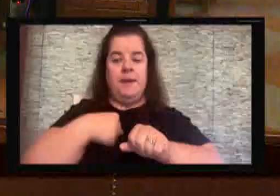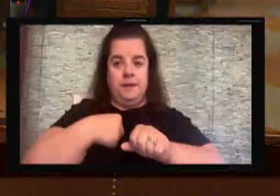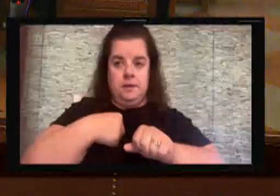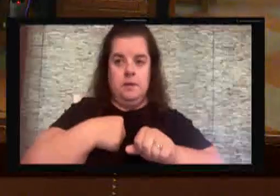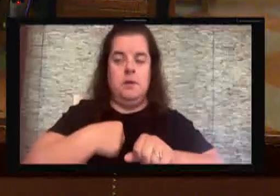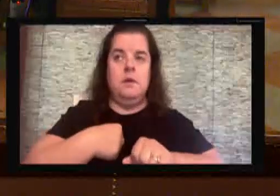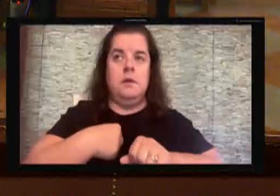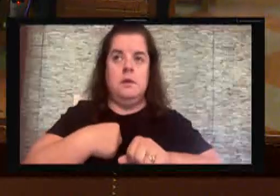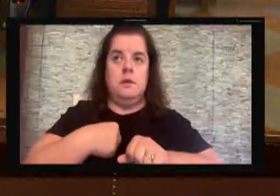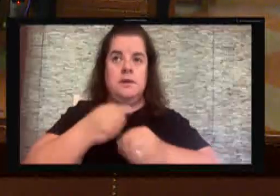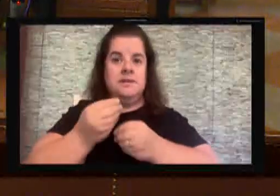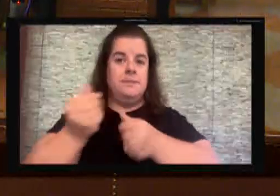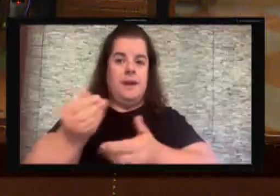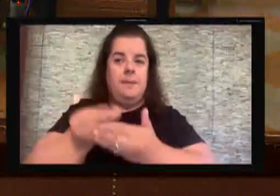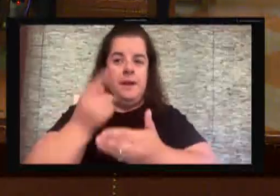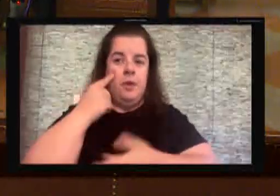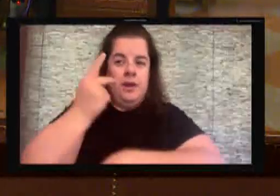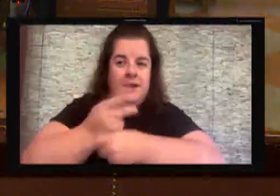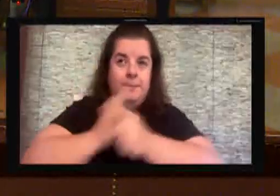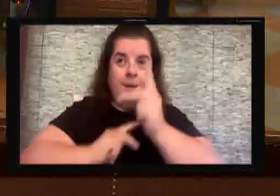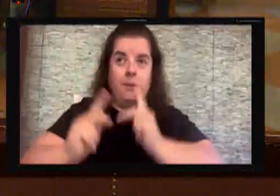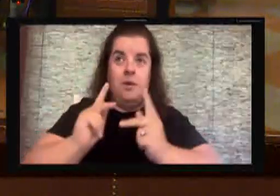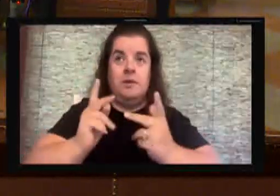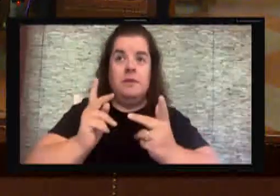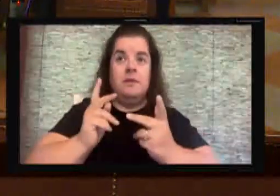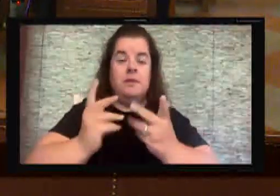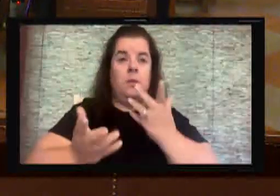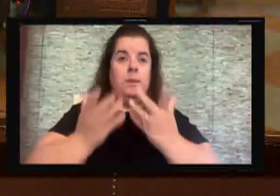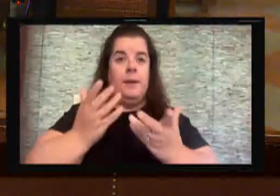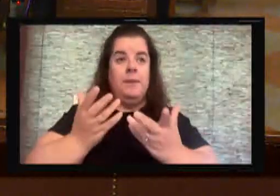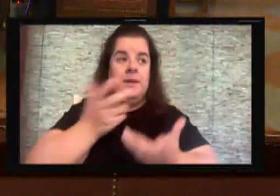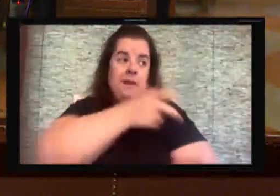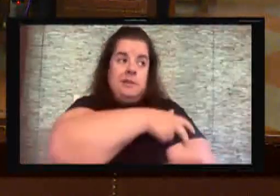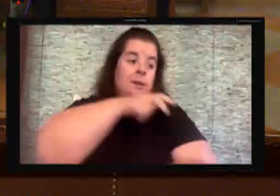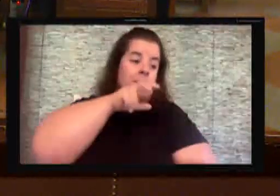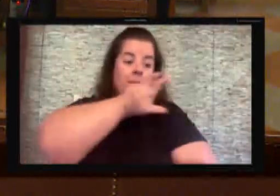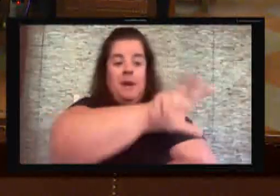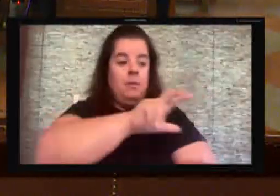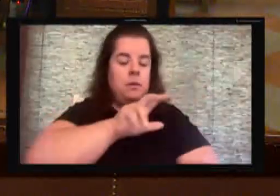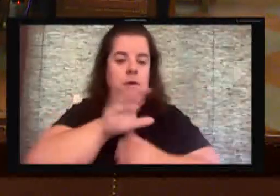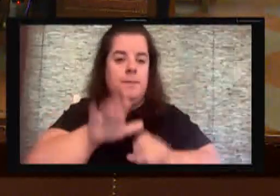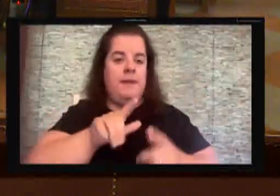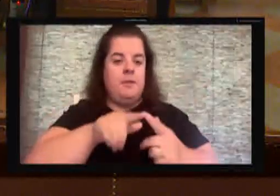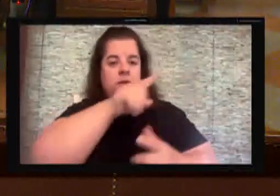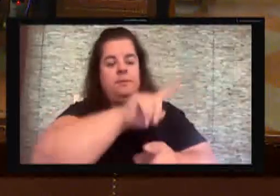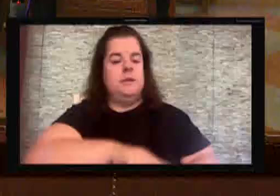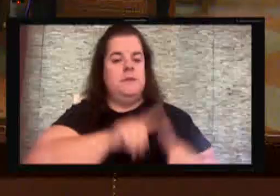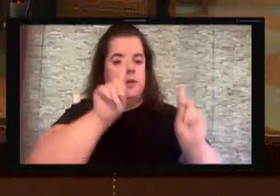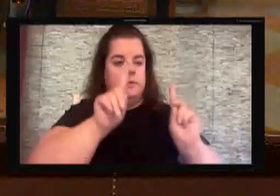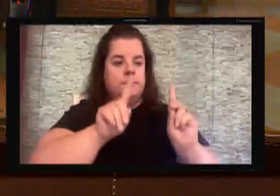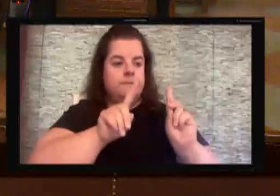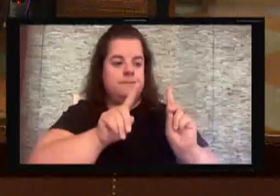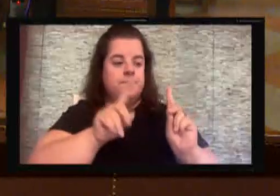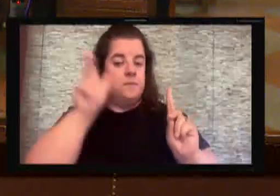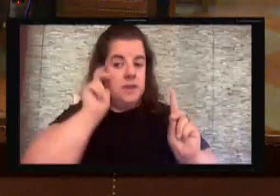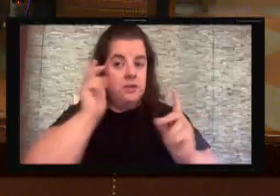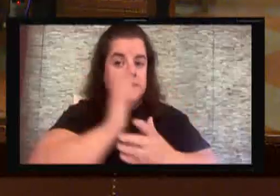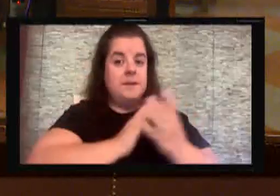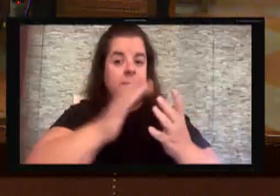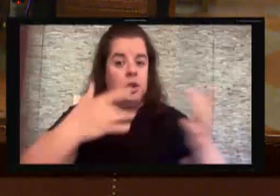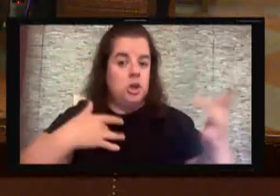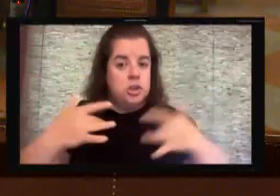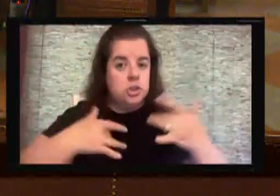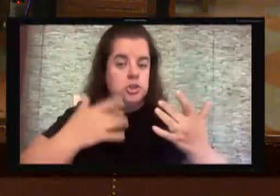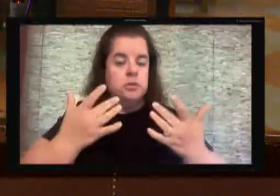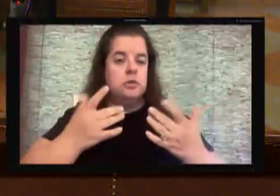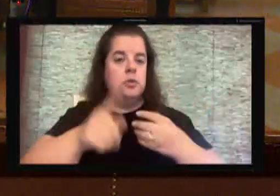spending money to retain people, when maybe sometimes it's empowering them, treating them differently, hearing some of their concerns. When you